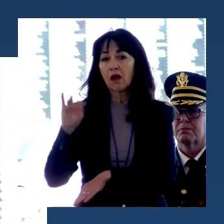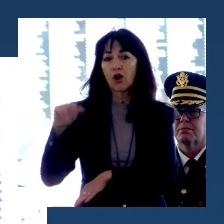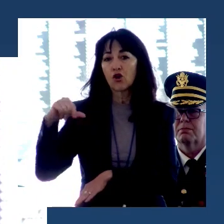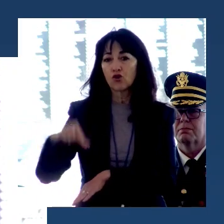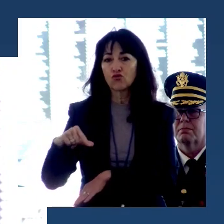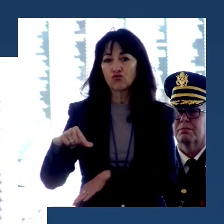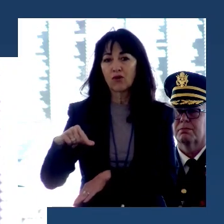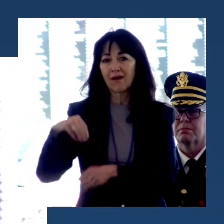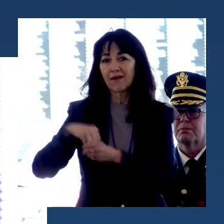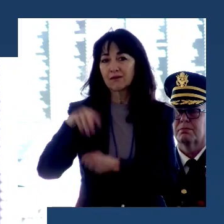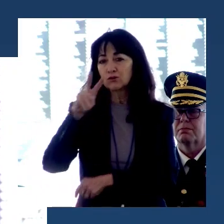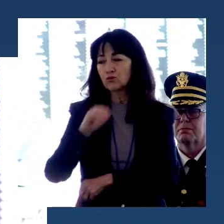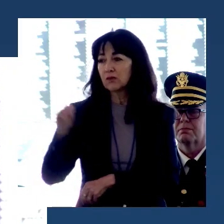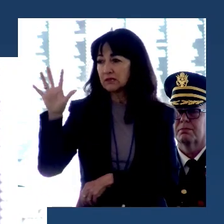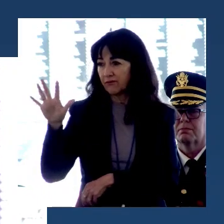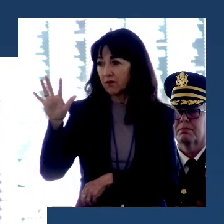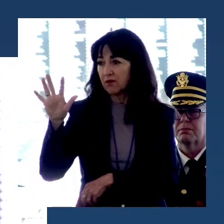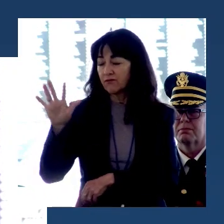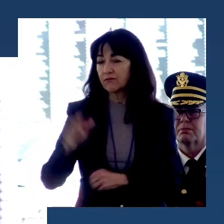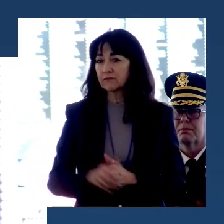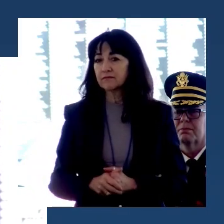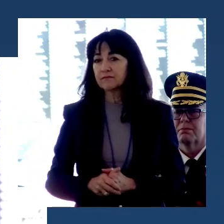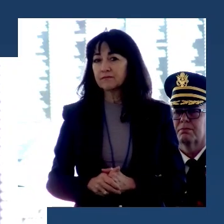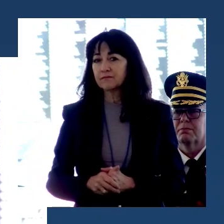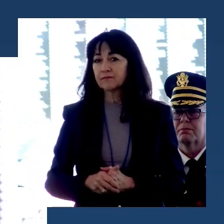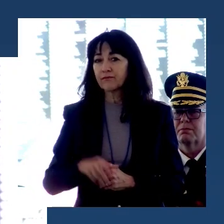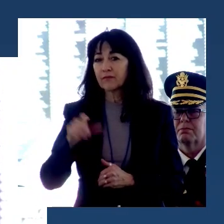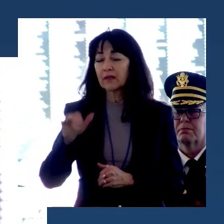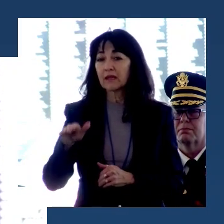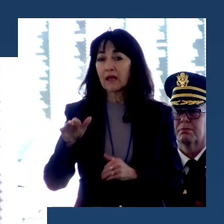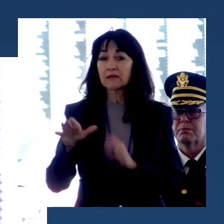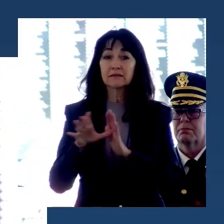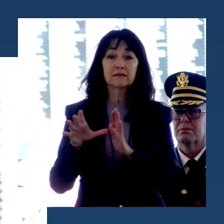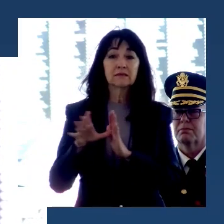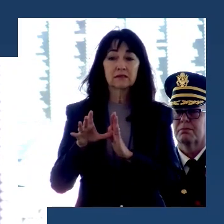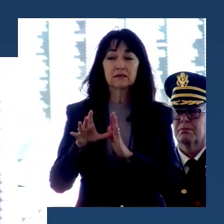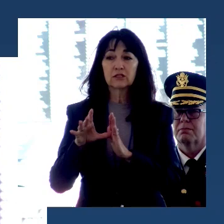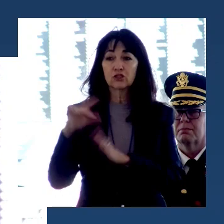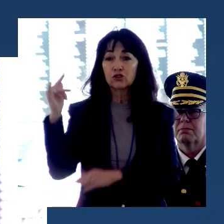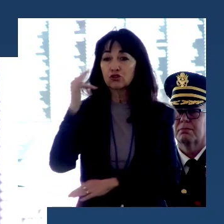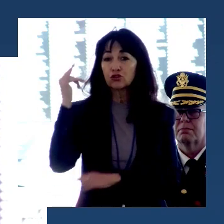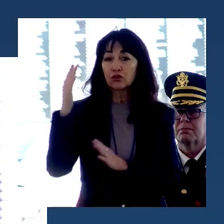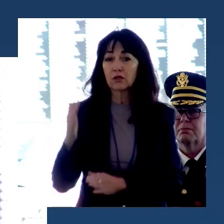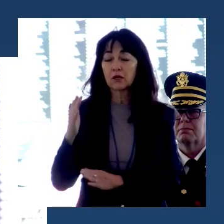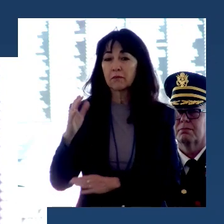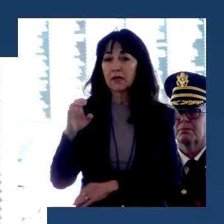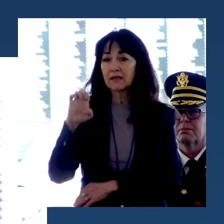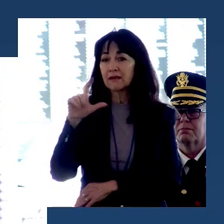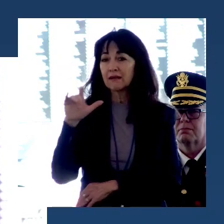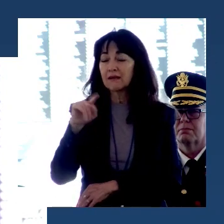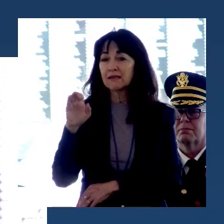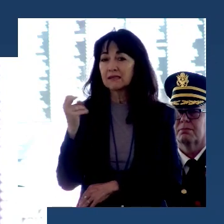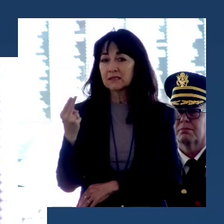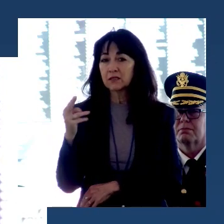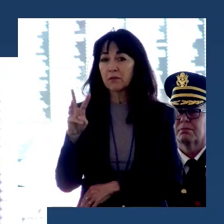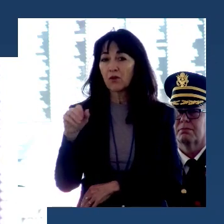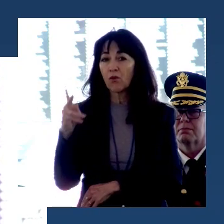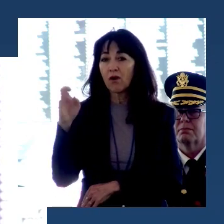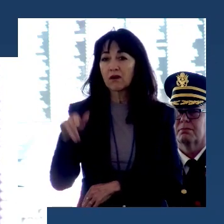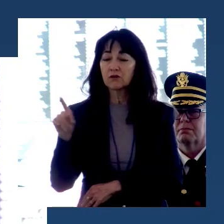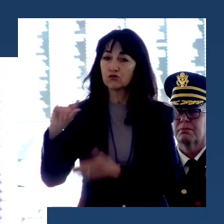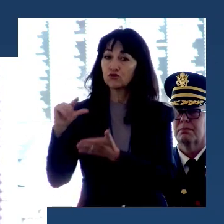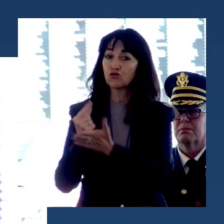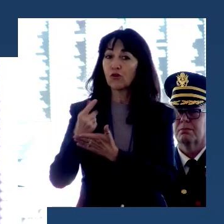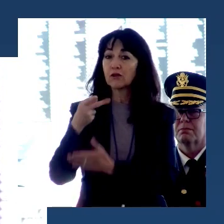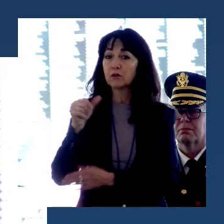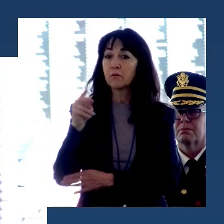in 2005. And senior airman Elizabeth Lonke, a graduate of Padua Academy,